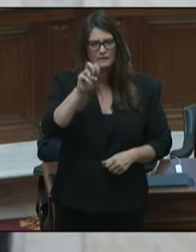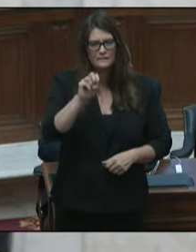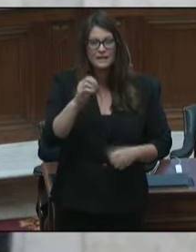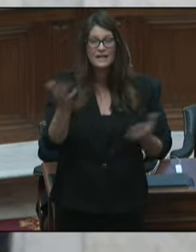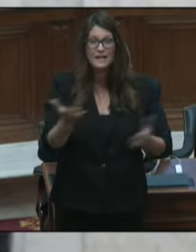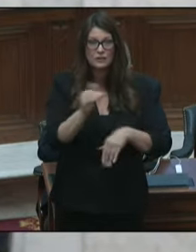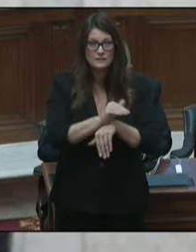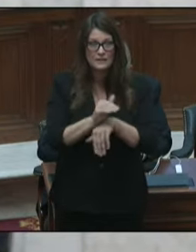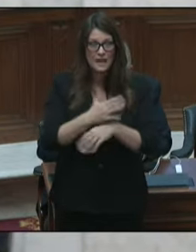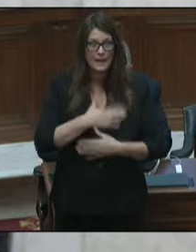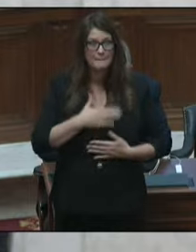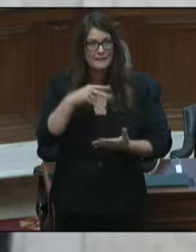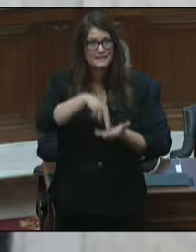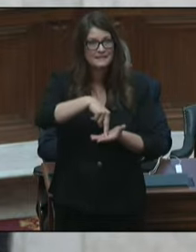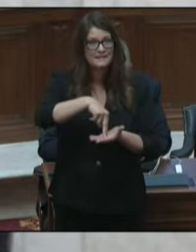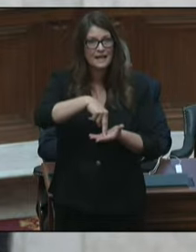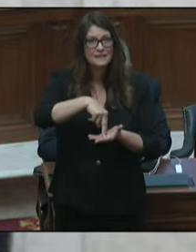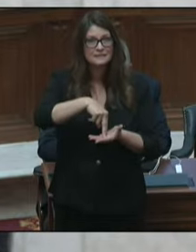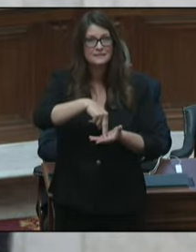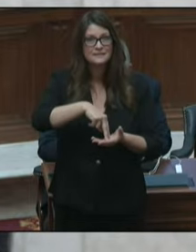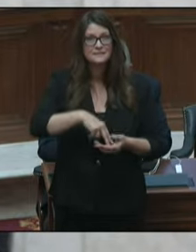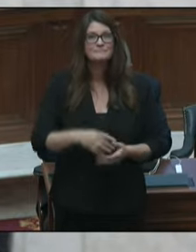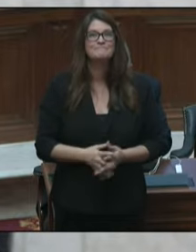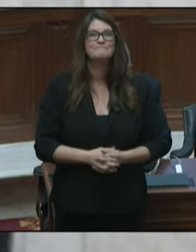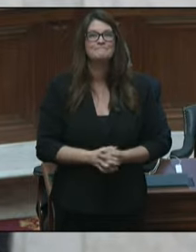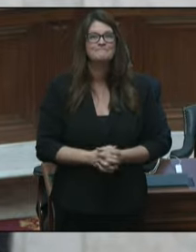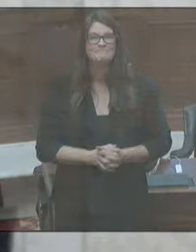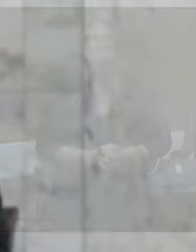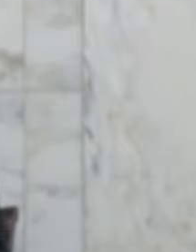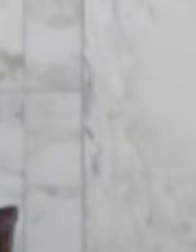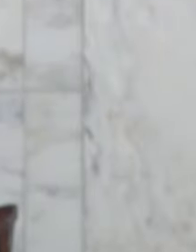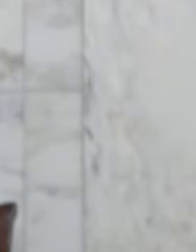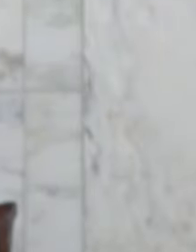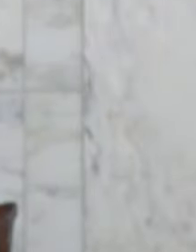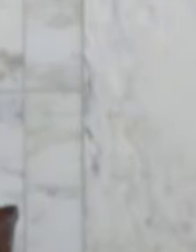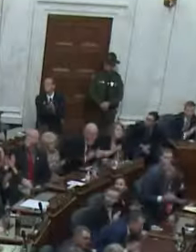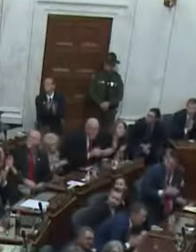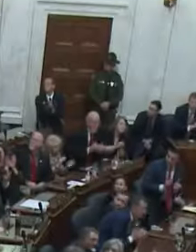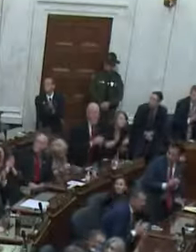So, James, please stand wherever you are.